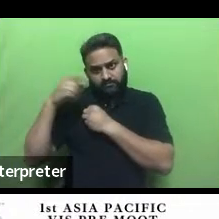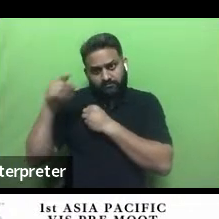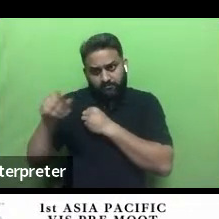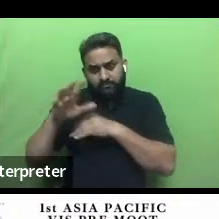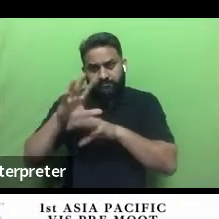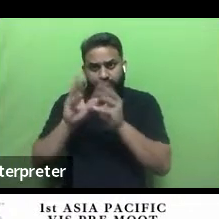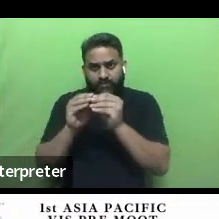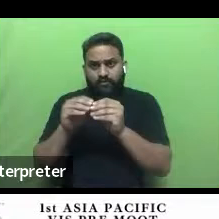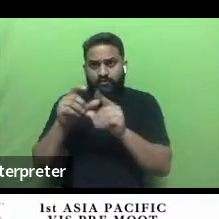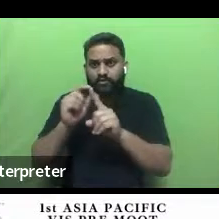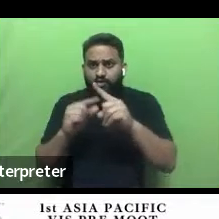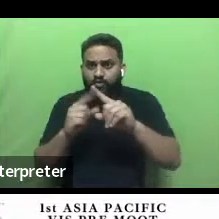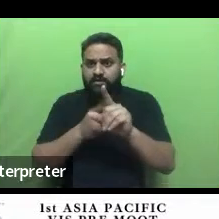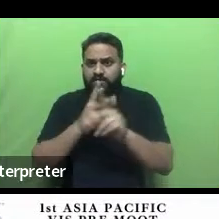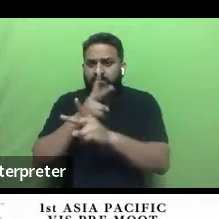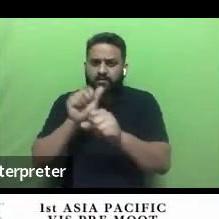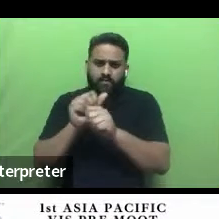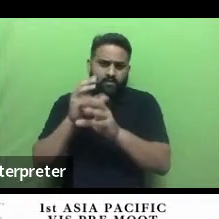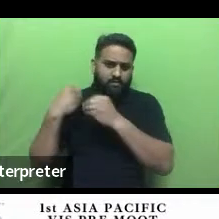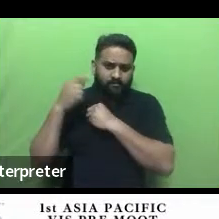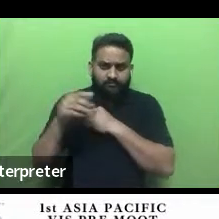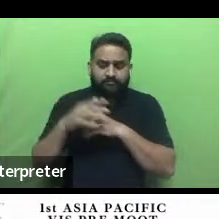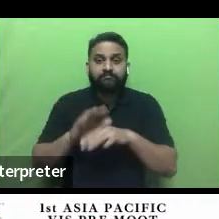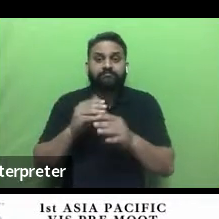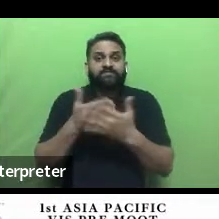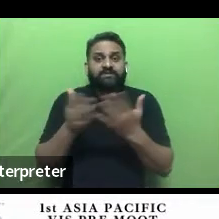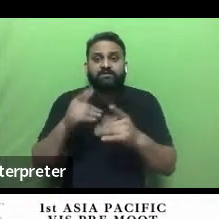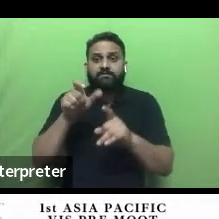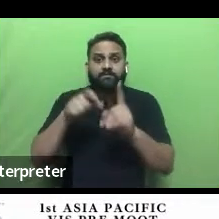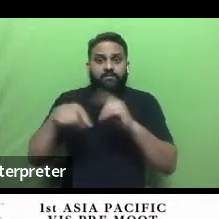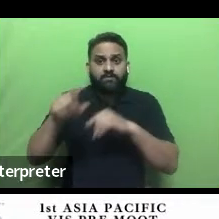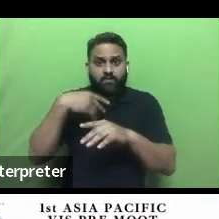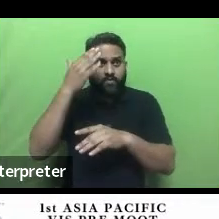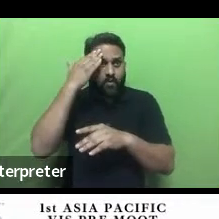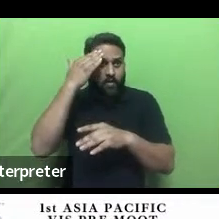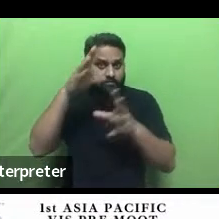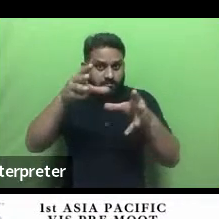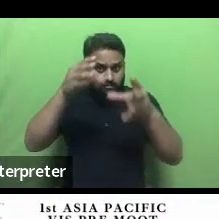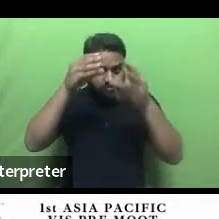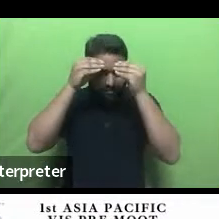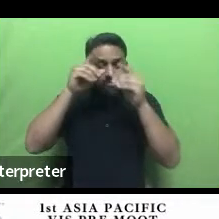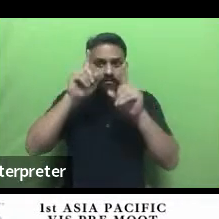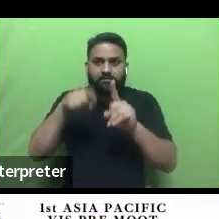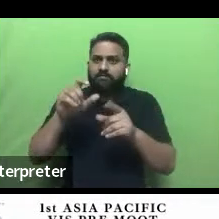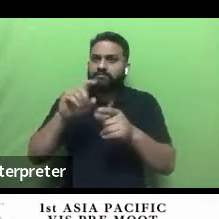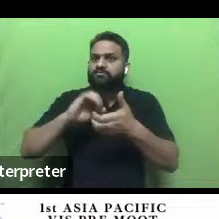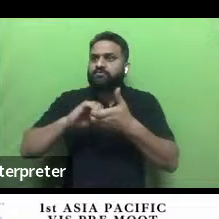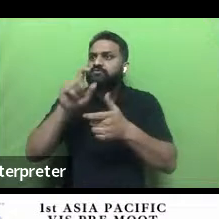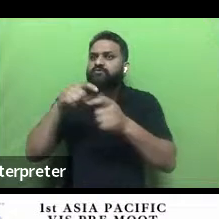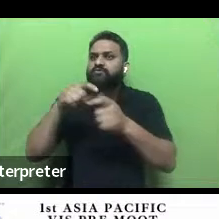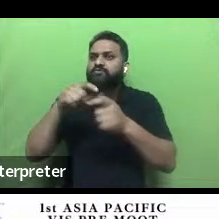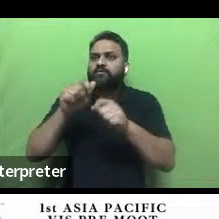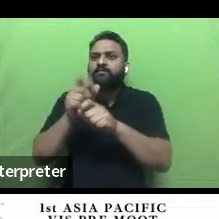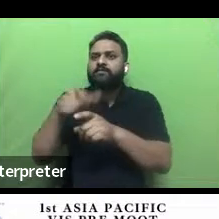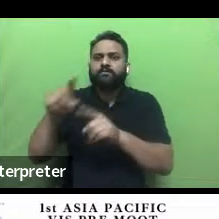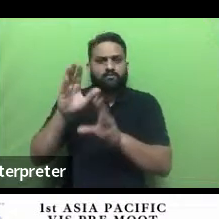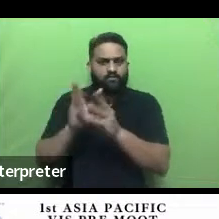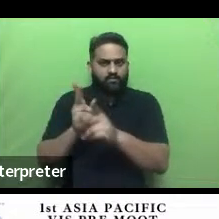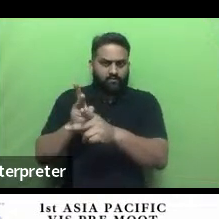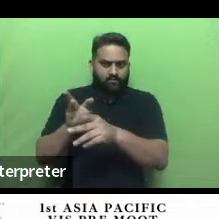under contracts, and any relevant knowledge acquired by persons who are thus employed can therefore be imputed to their